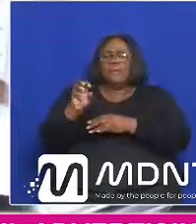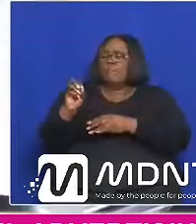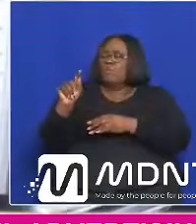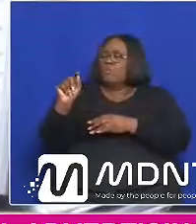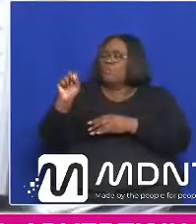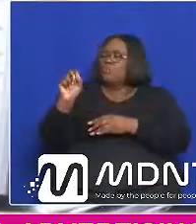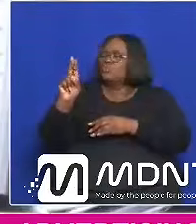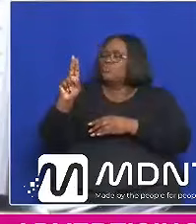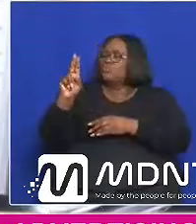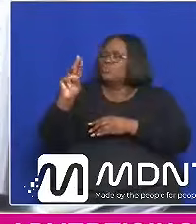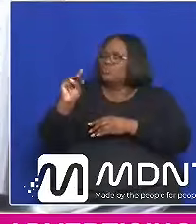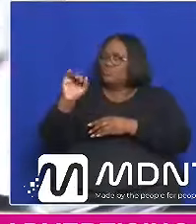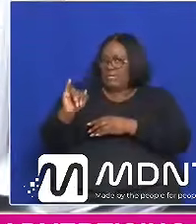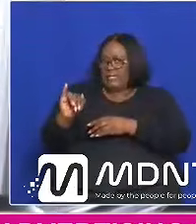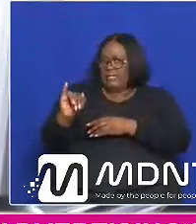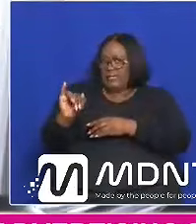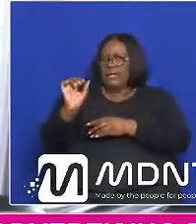To be precise,